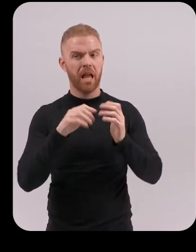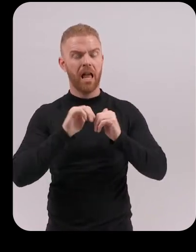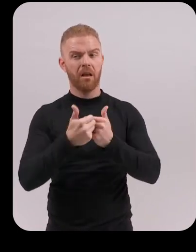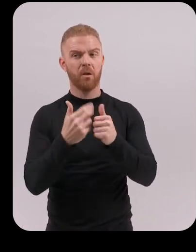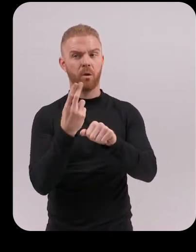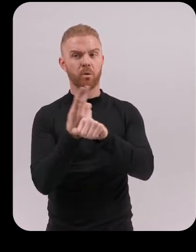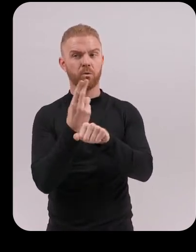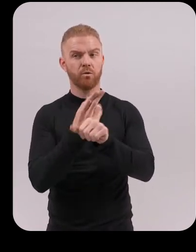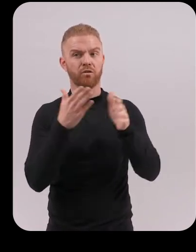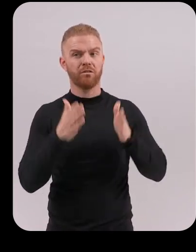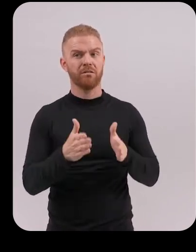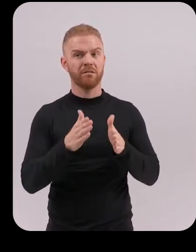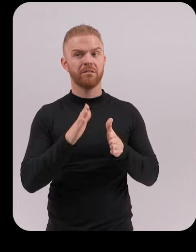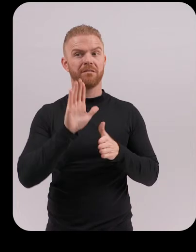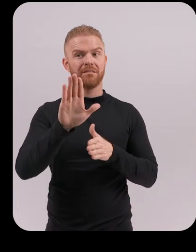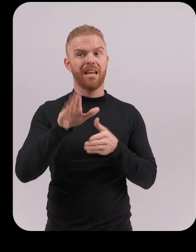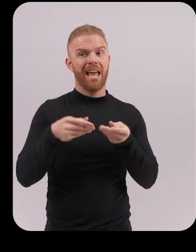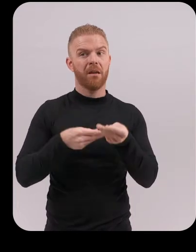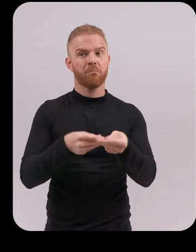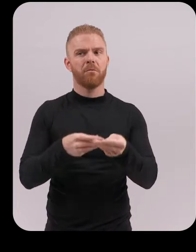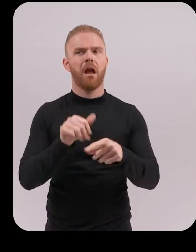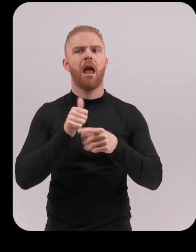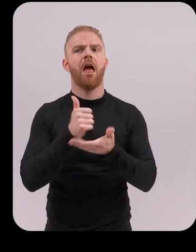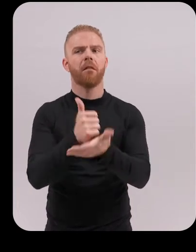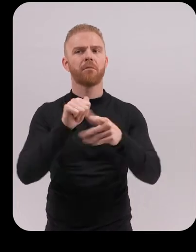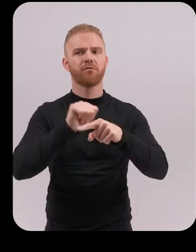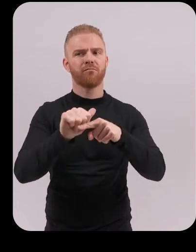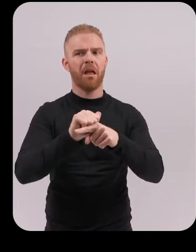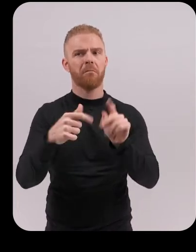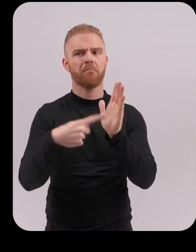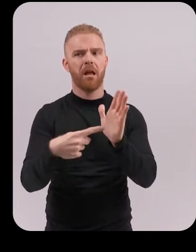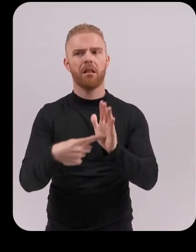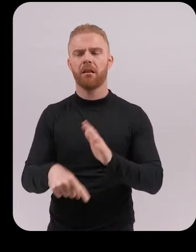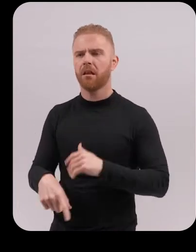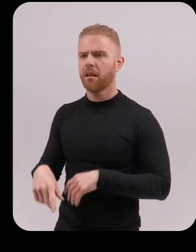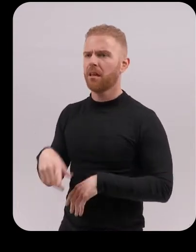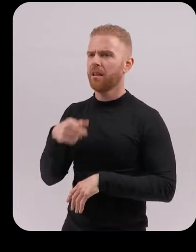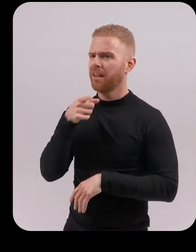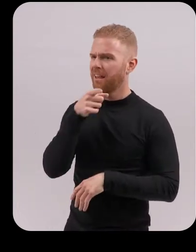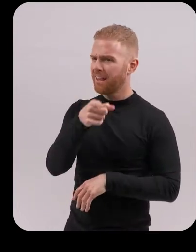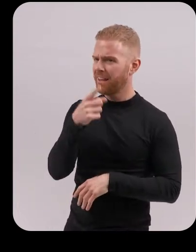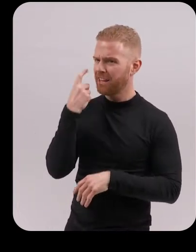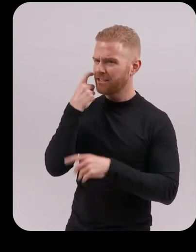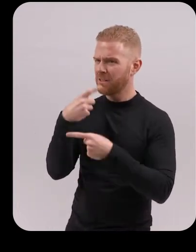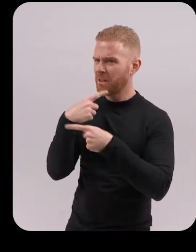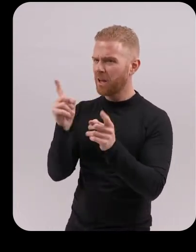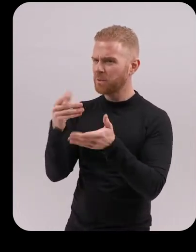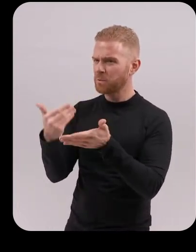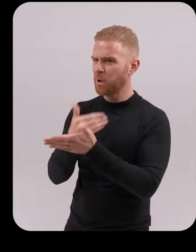models. It looks like he just announced a new project. What is that project called?